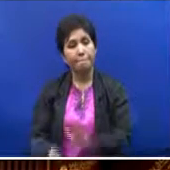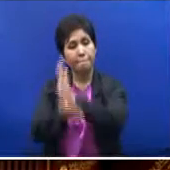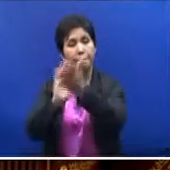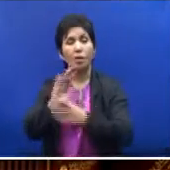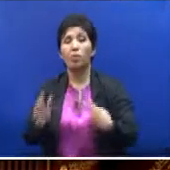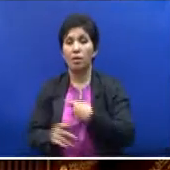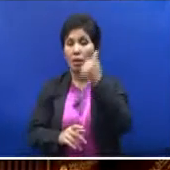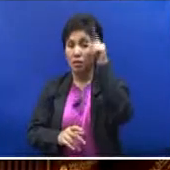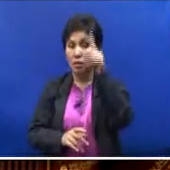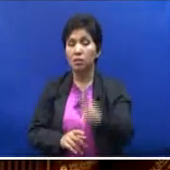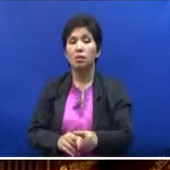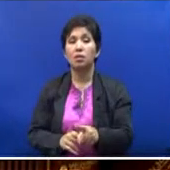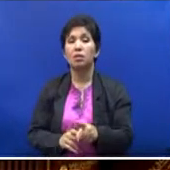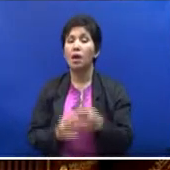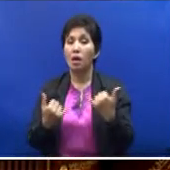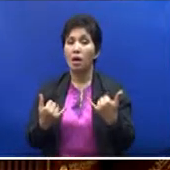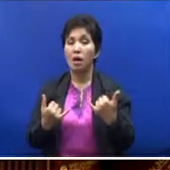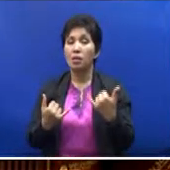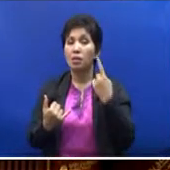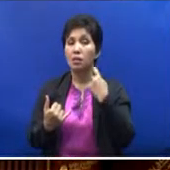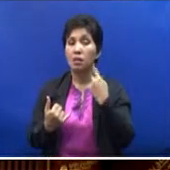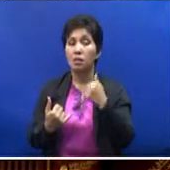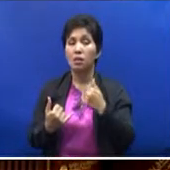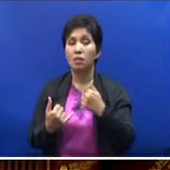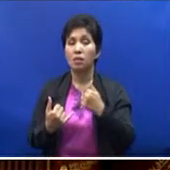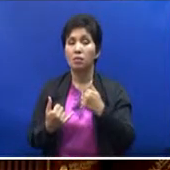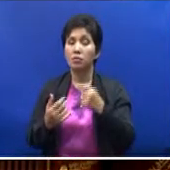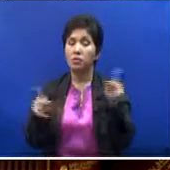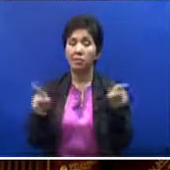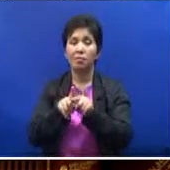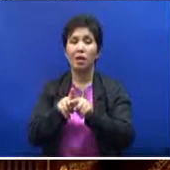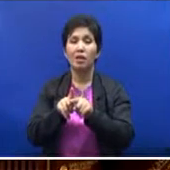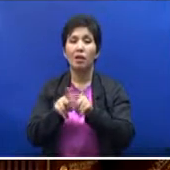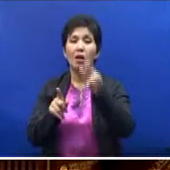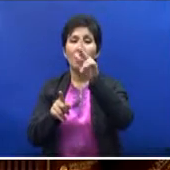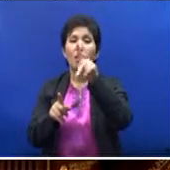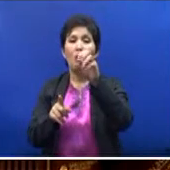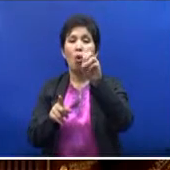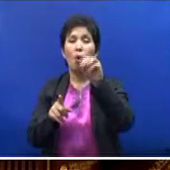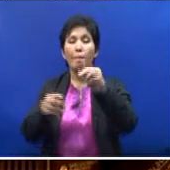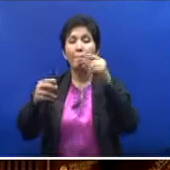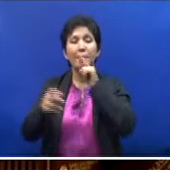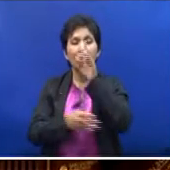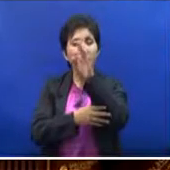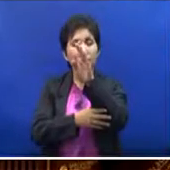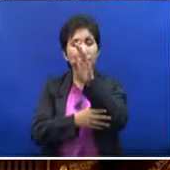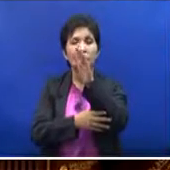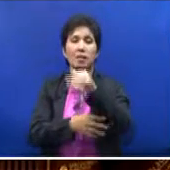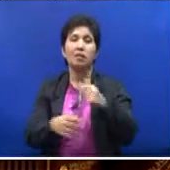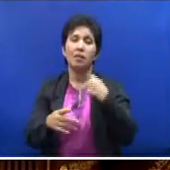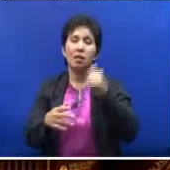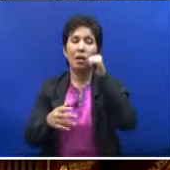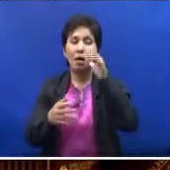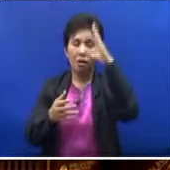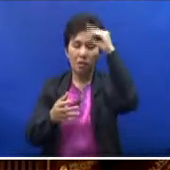So we understand that now marriage as a contract between husband and wife. Okay, and now